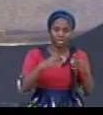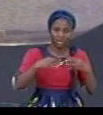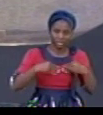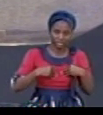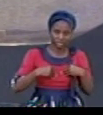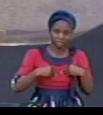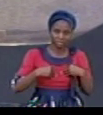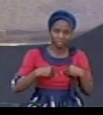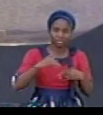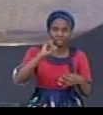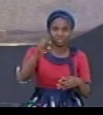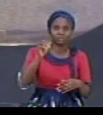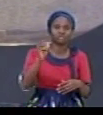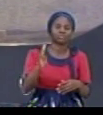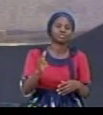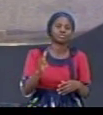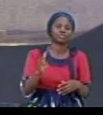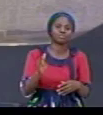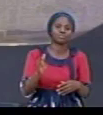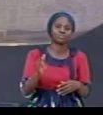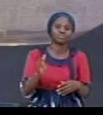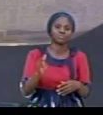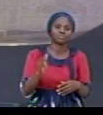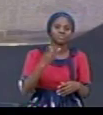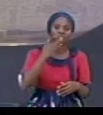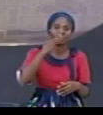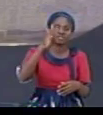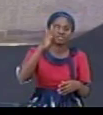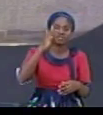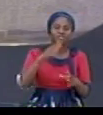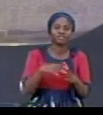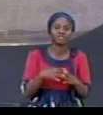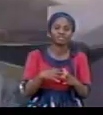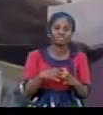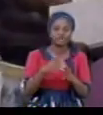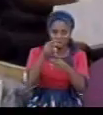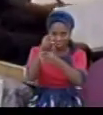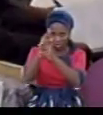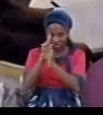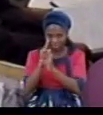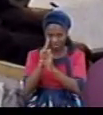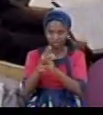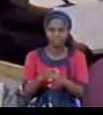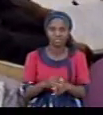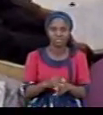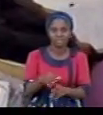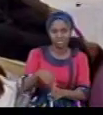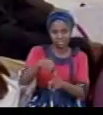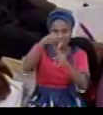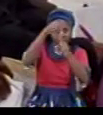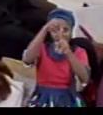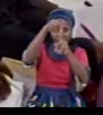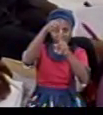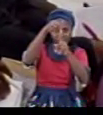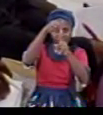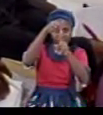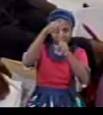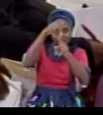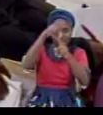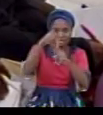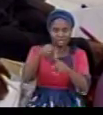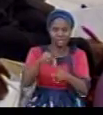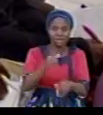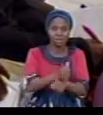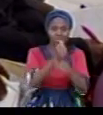accepted Job. Favored, honored, special, mountain